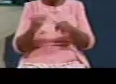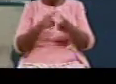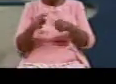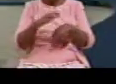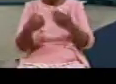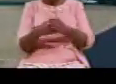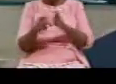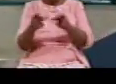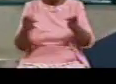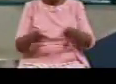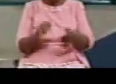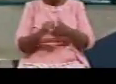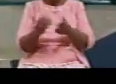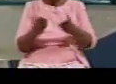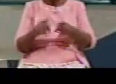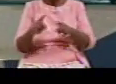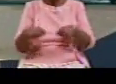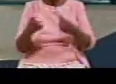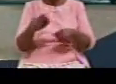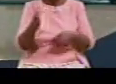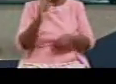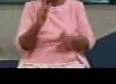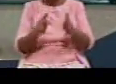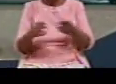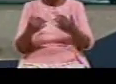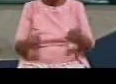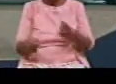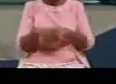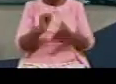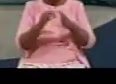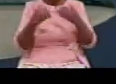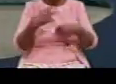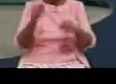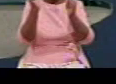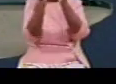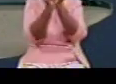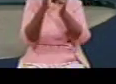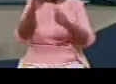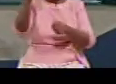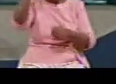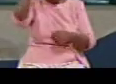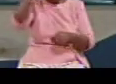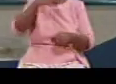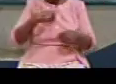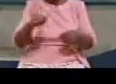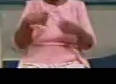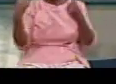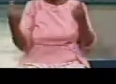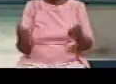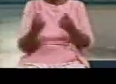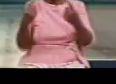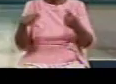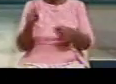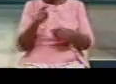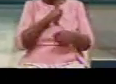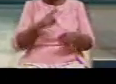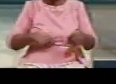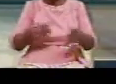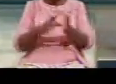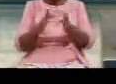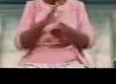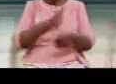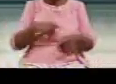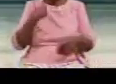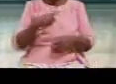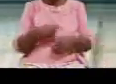go. There are people today that have the captivity of sin. The Lord Jesus said, ought not this woman